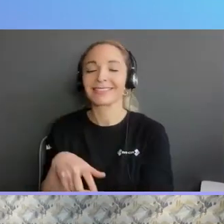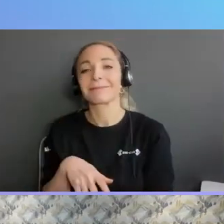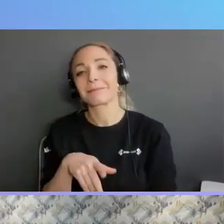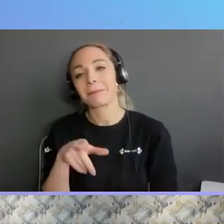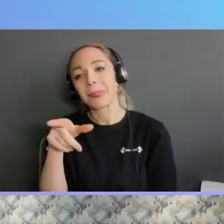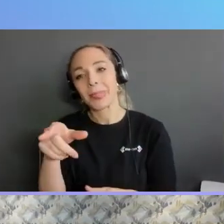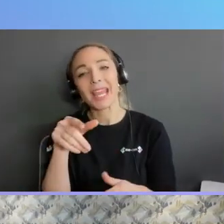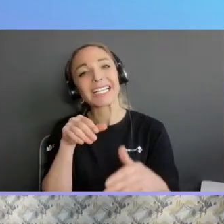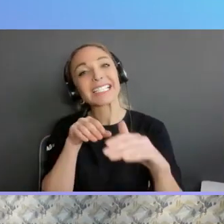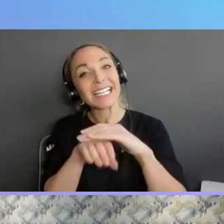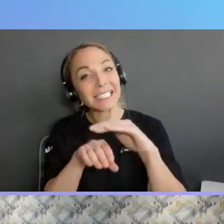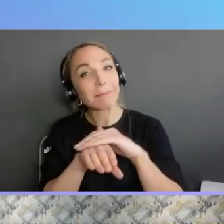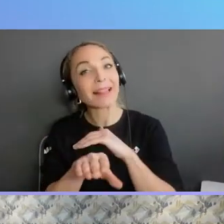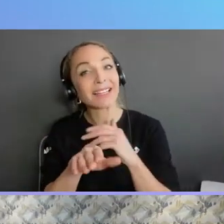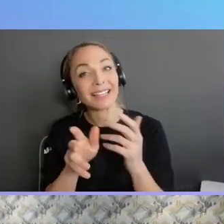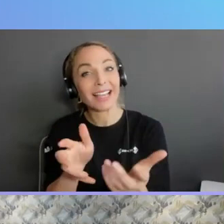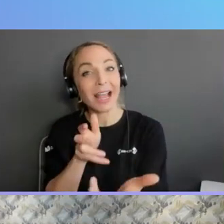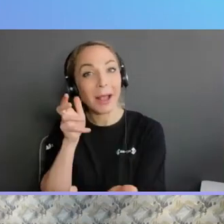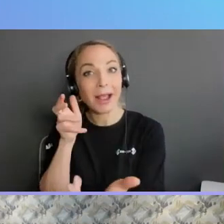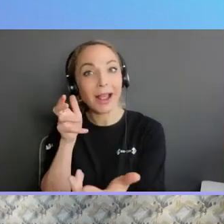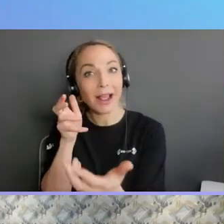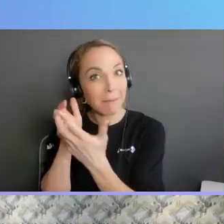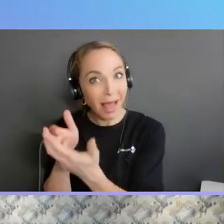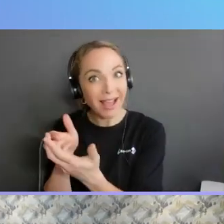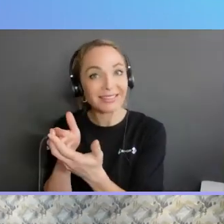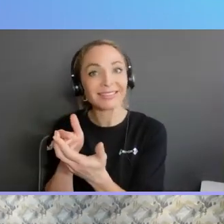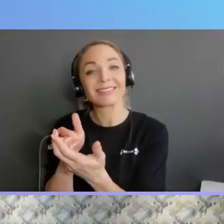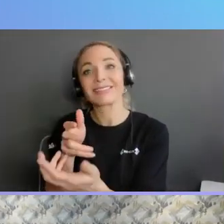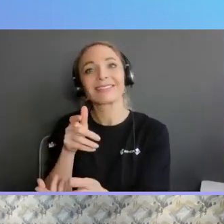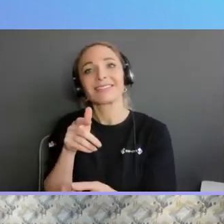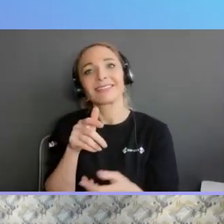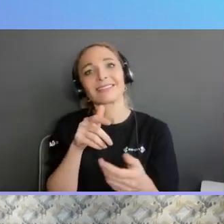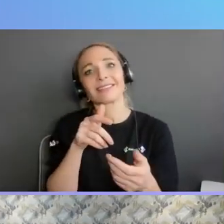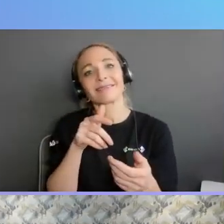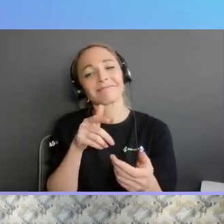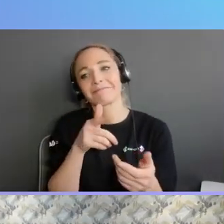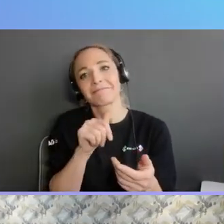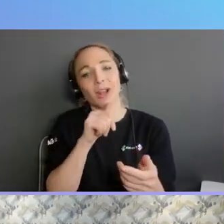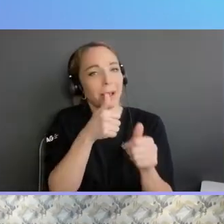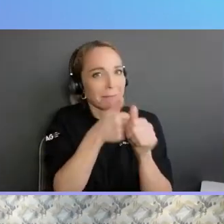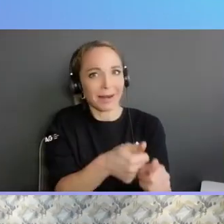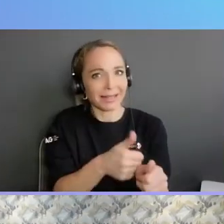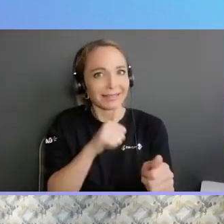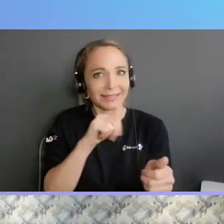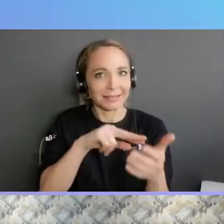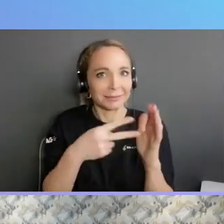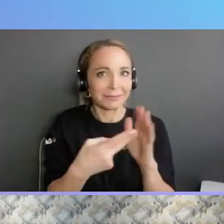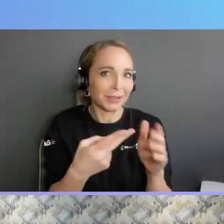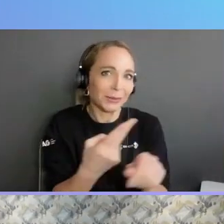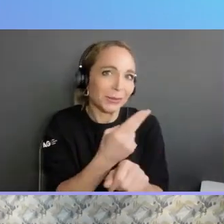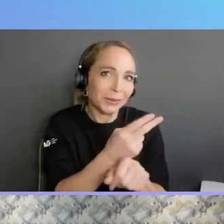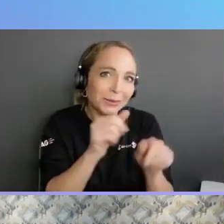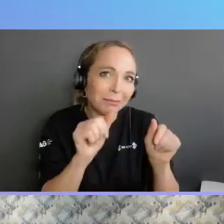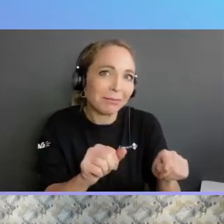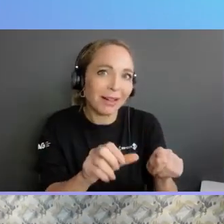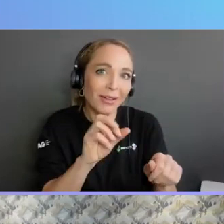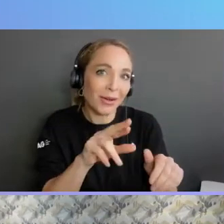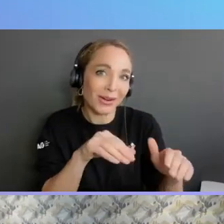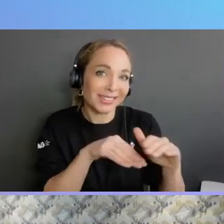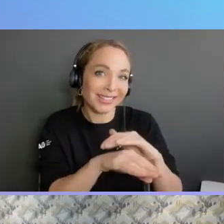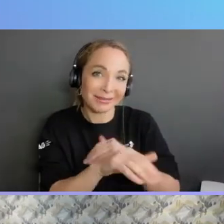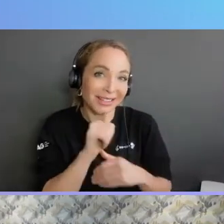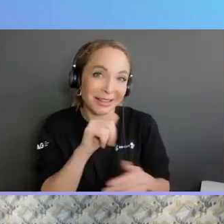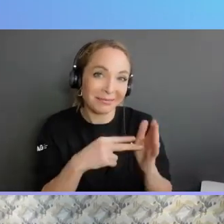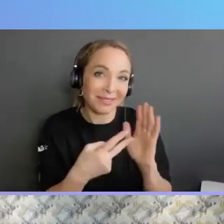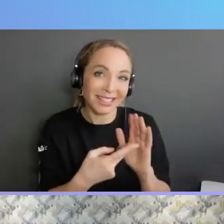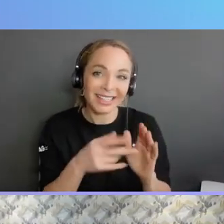Accessibility compliance doesn't always mean to be usable or even accessible. On this slide, I'm showing